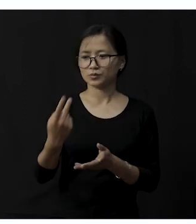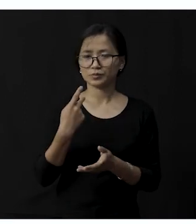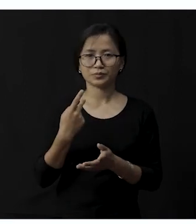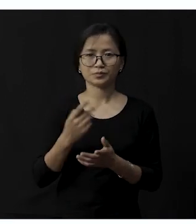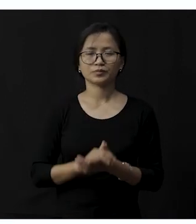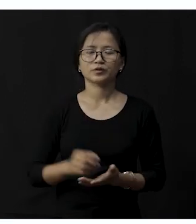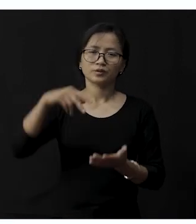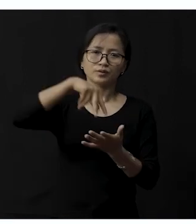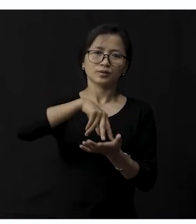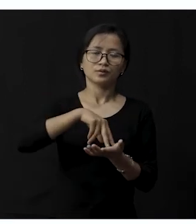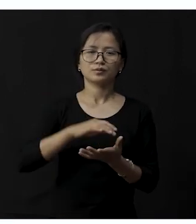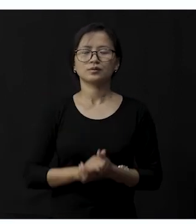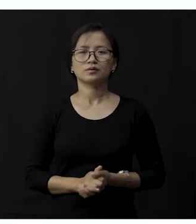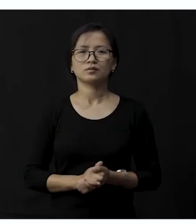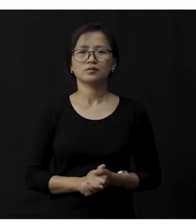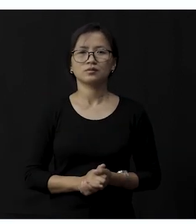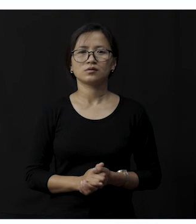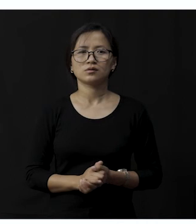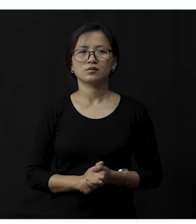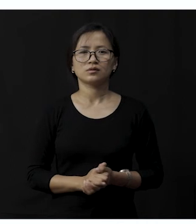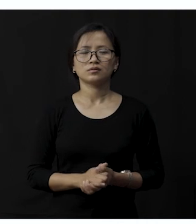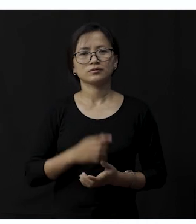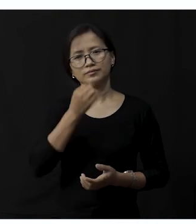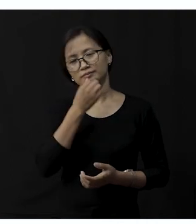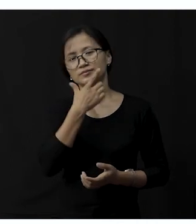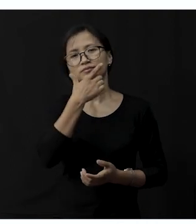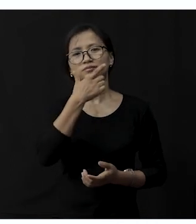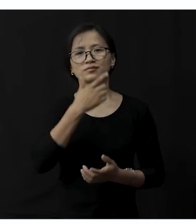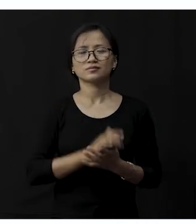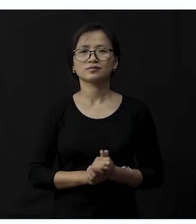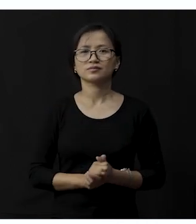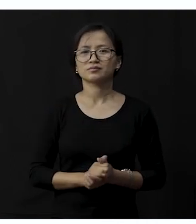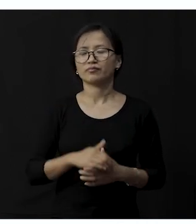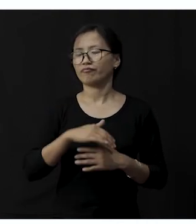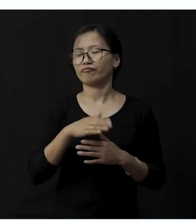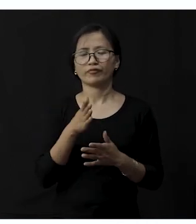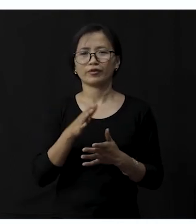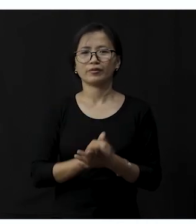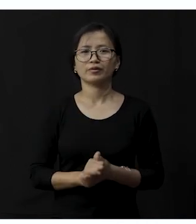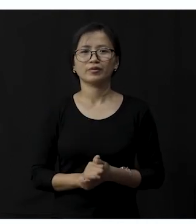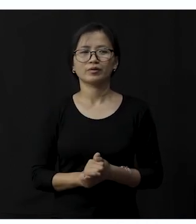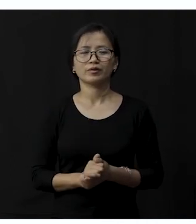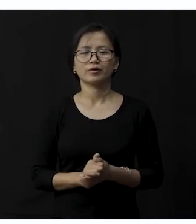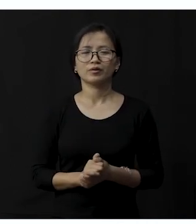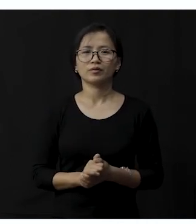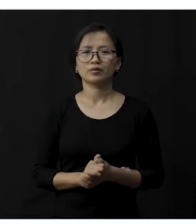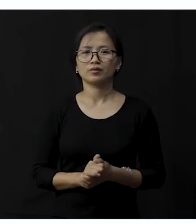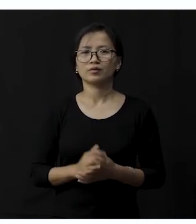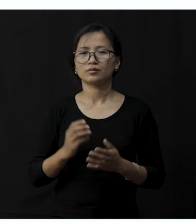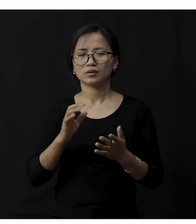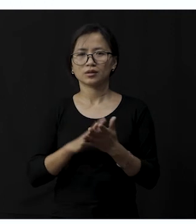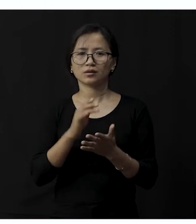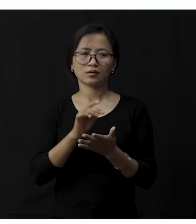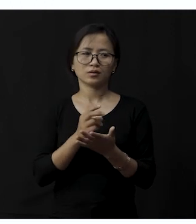standing and smiling and not at all cowed down with something,